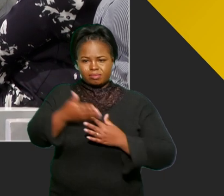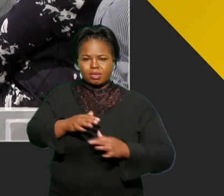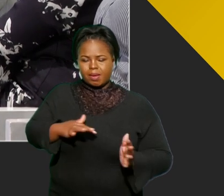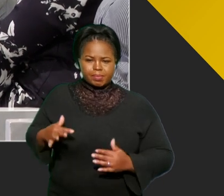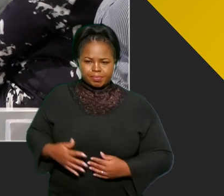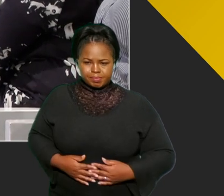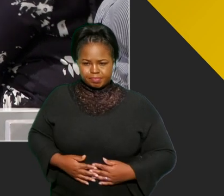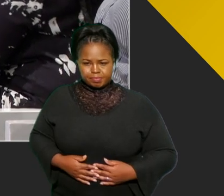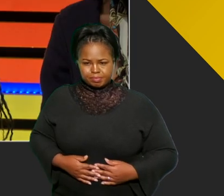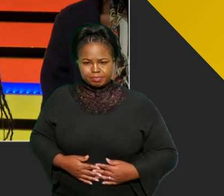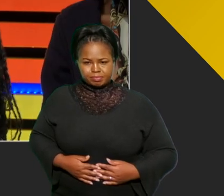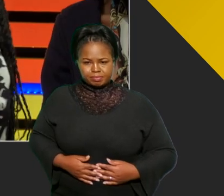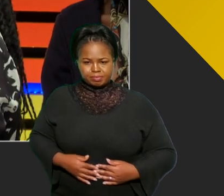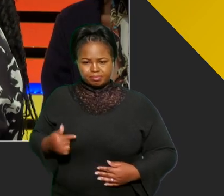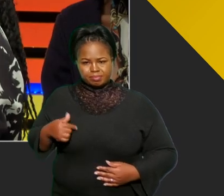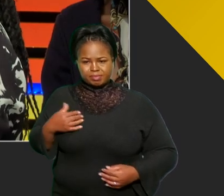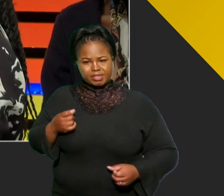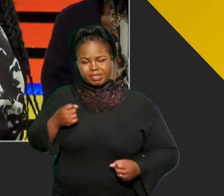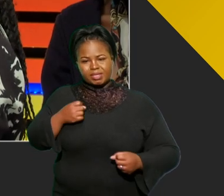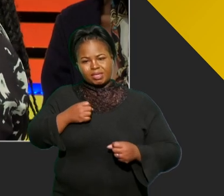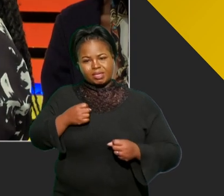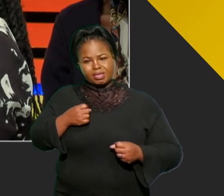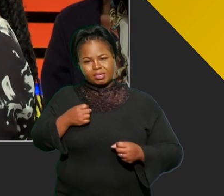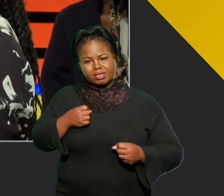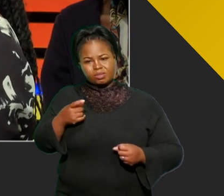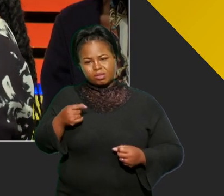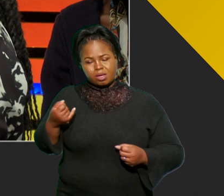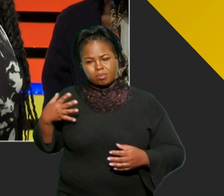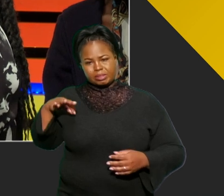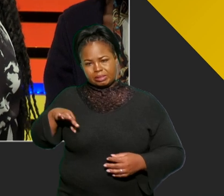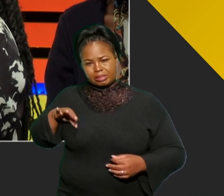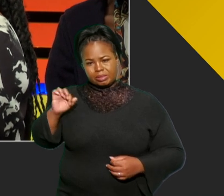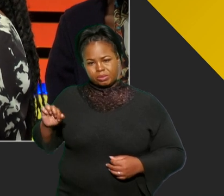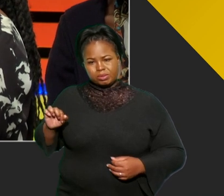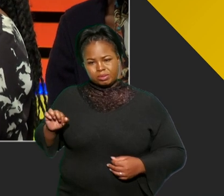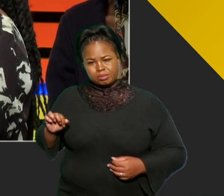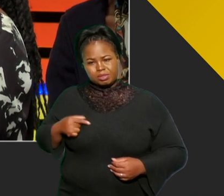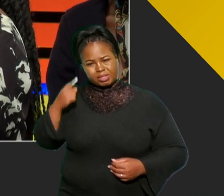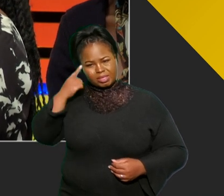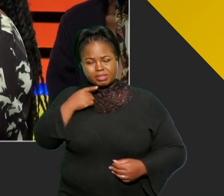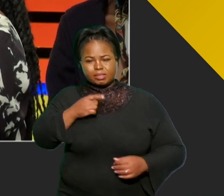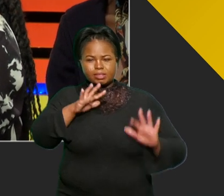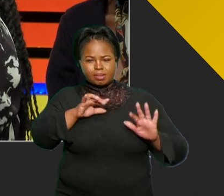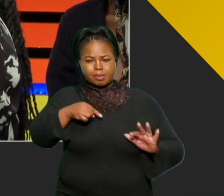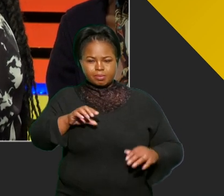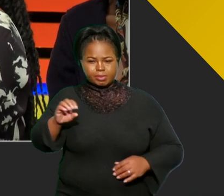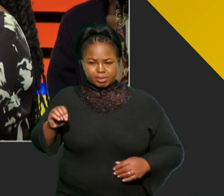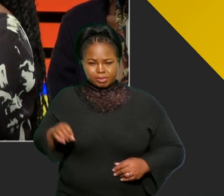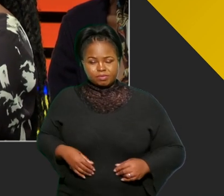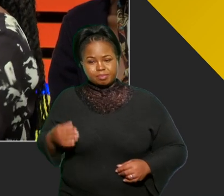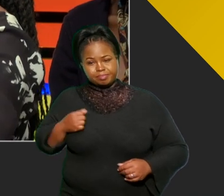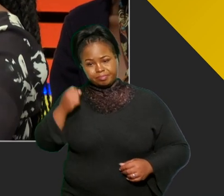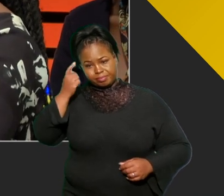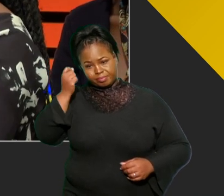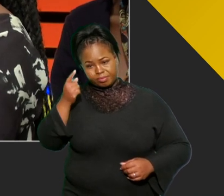are available? So I didn't hear the details of how much she's actually earning. Yes. So without the actual... I think she said 10,000 rand. 10,000 rand. Yes. So my